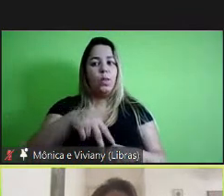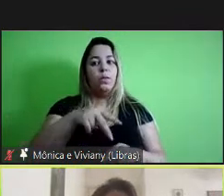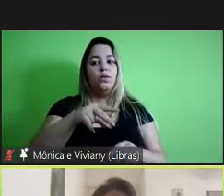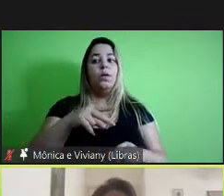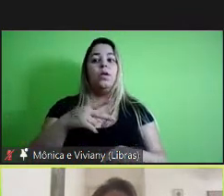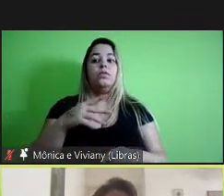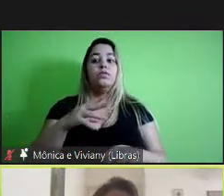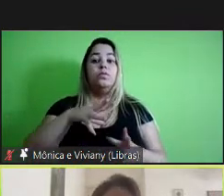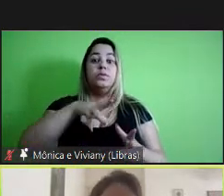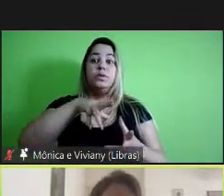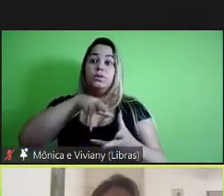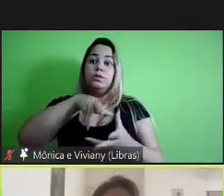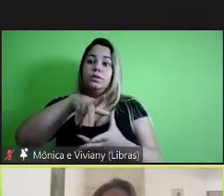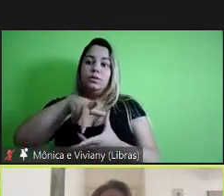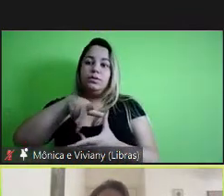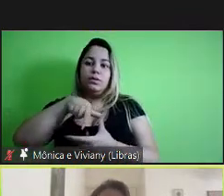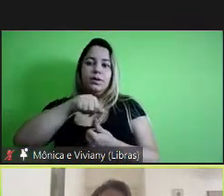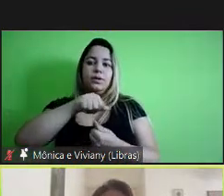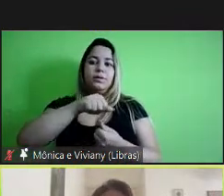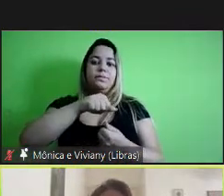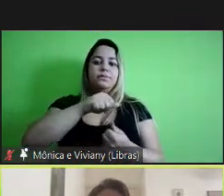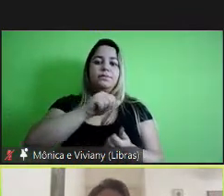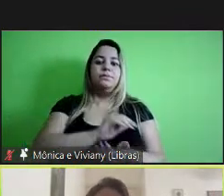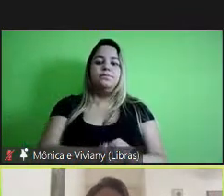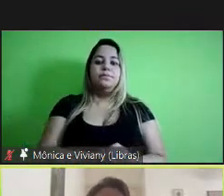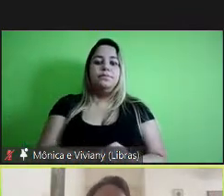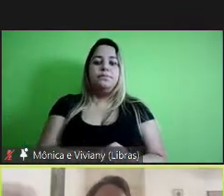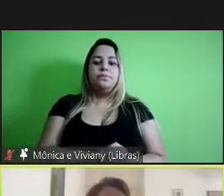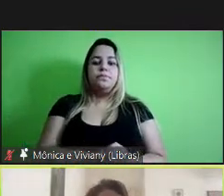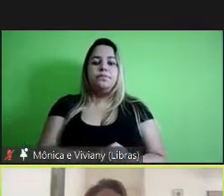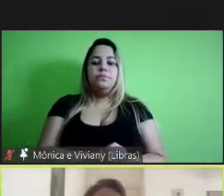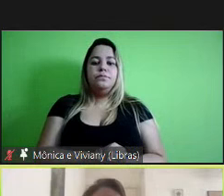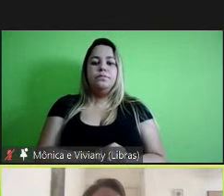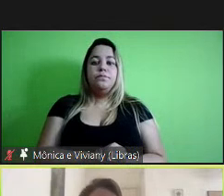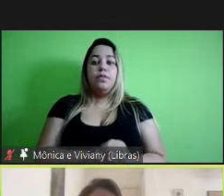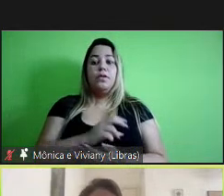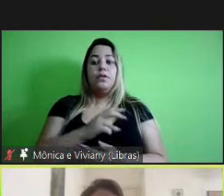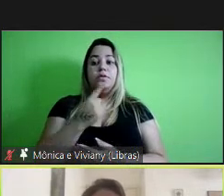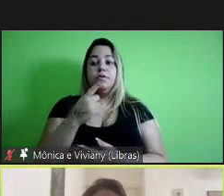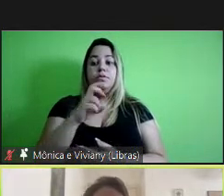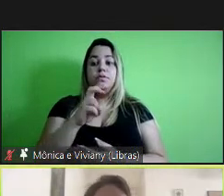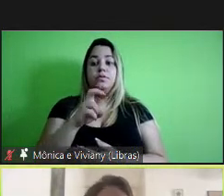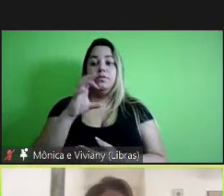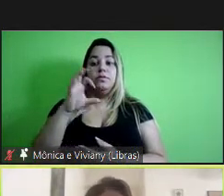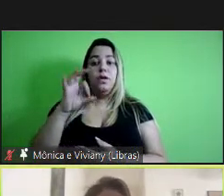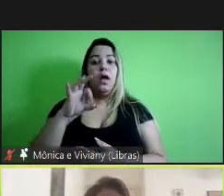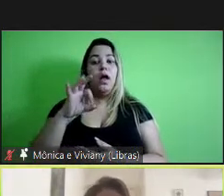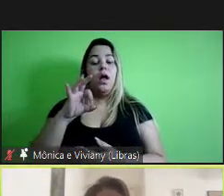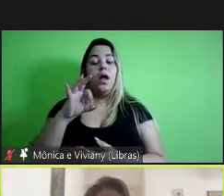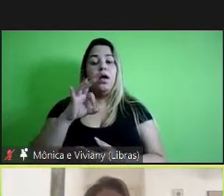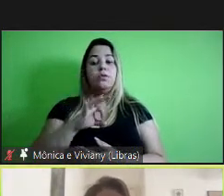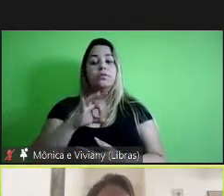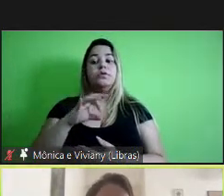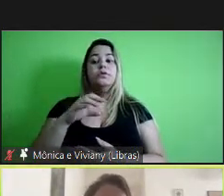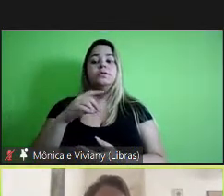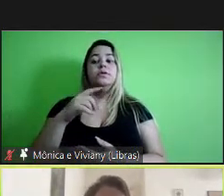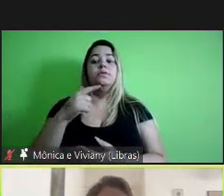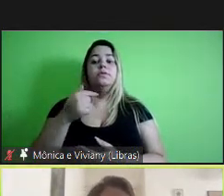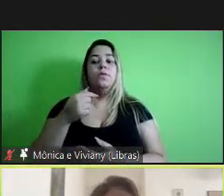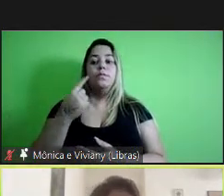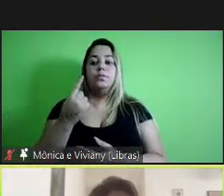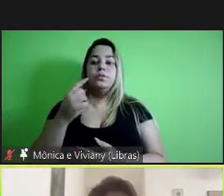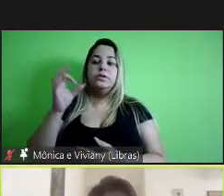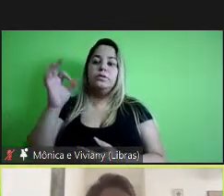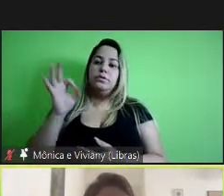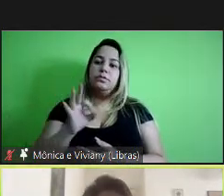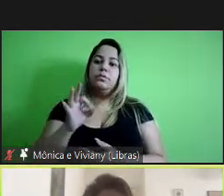world is habitable, and we have part of the Earth which is so